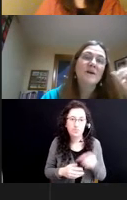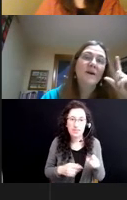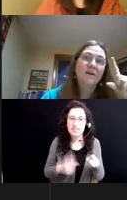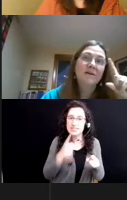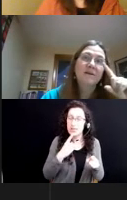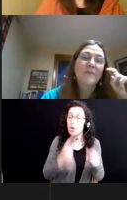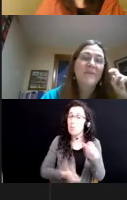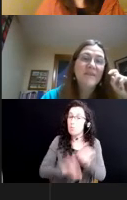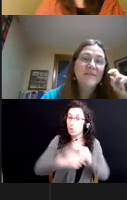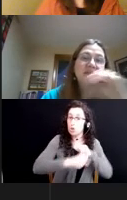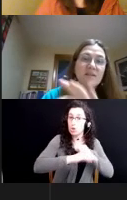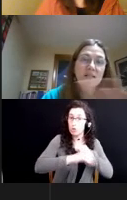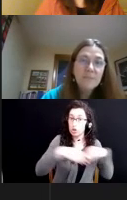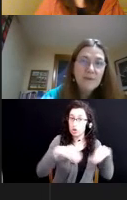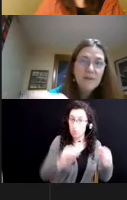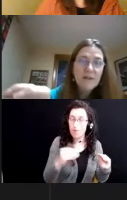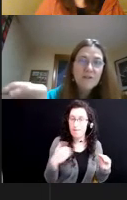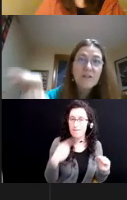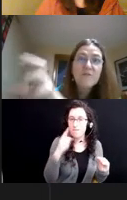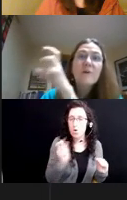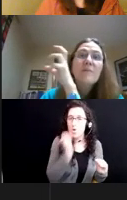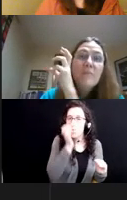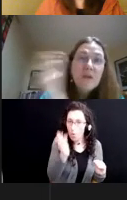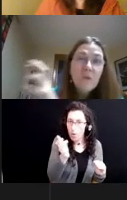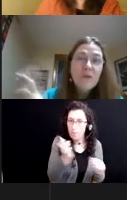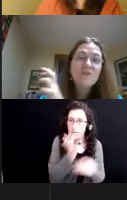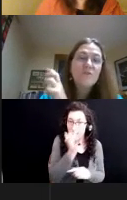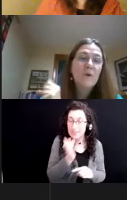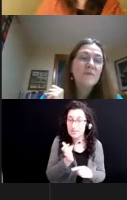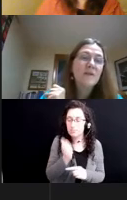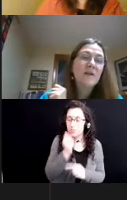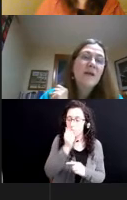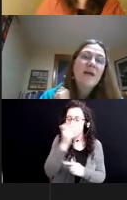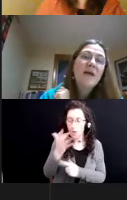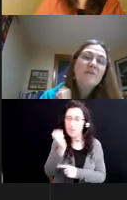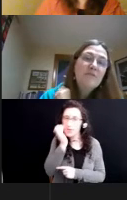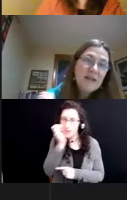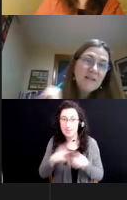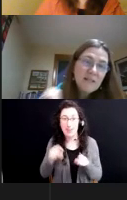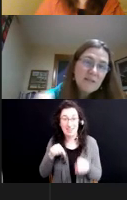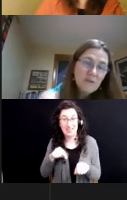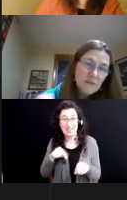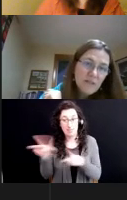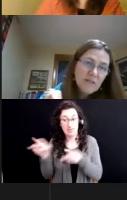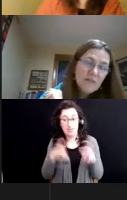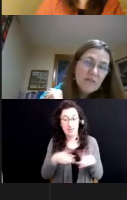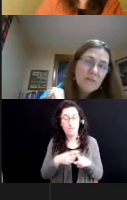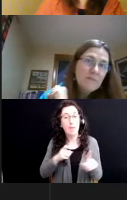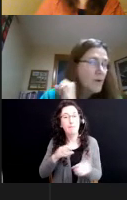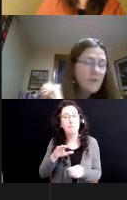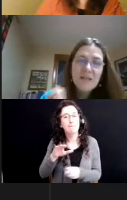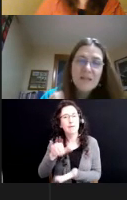season. But this clip that I took is from a Midwestern website. And in fact, here in